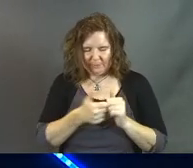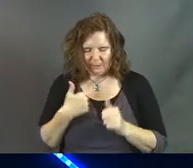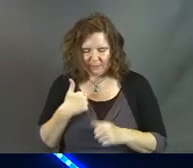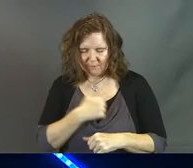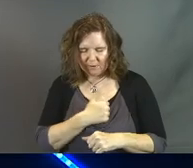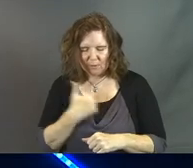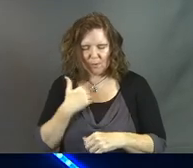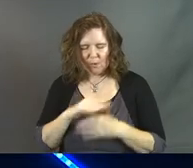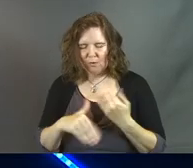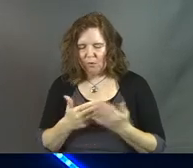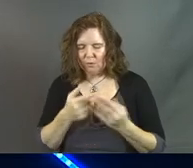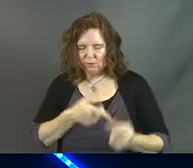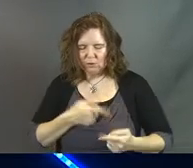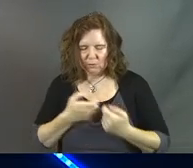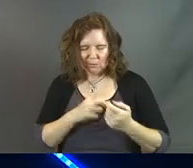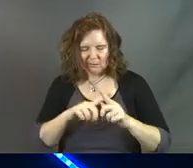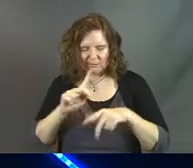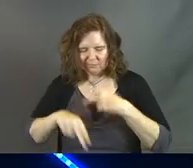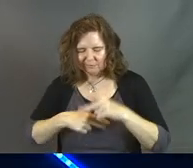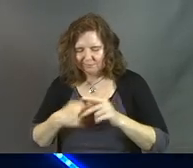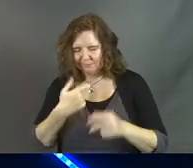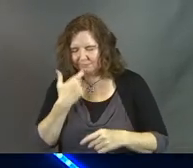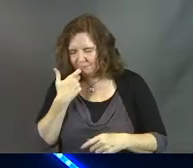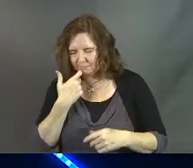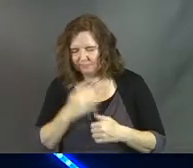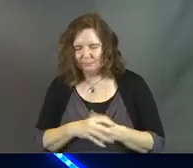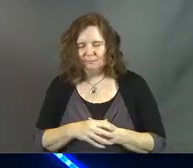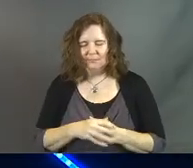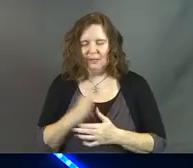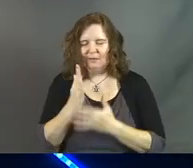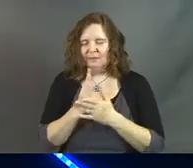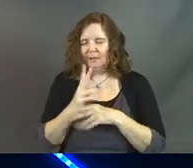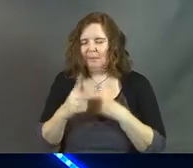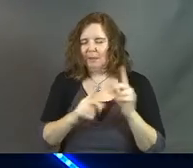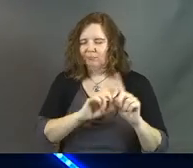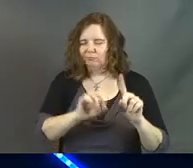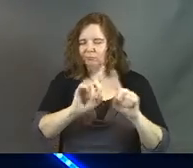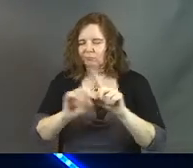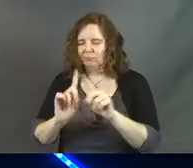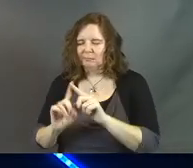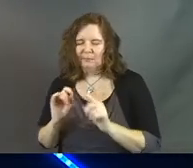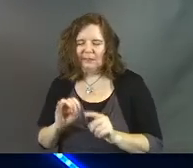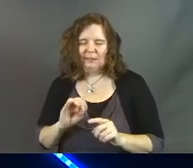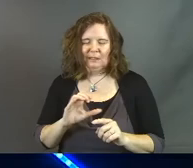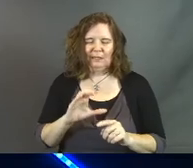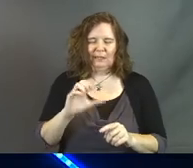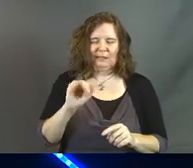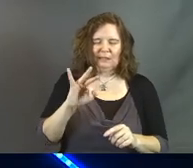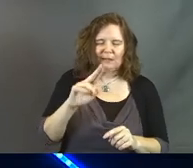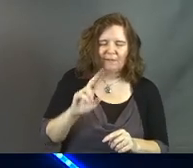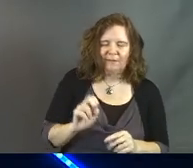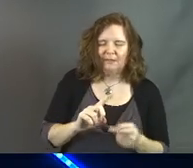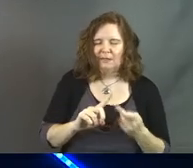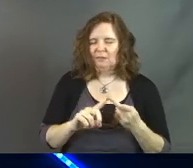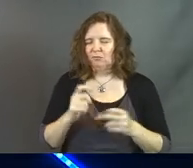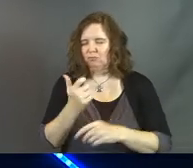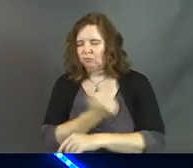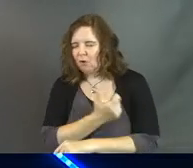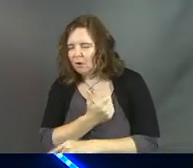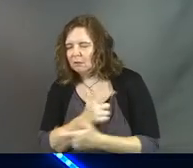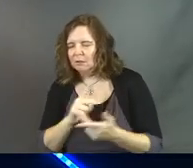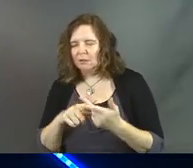us. God, we all struggle with addiction of some sort, whether it's caffeine, whether it's